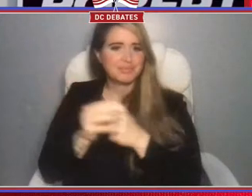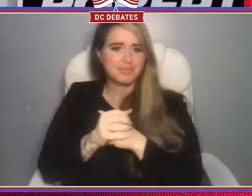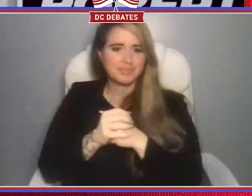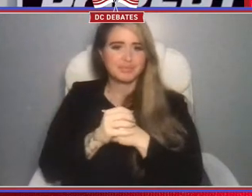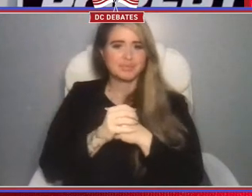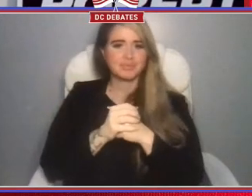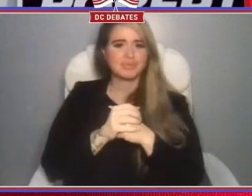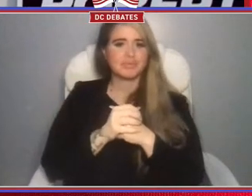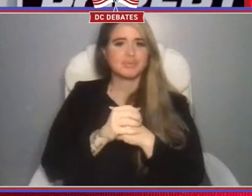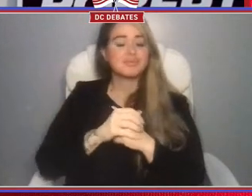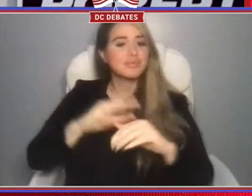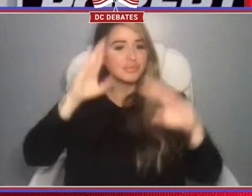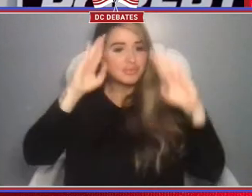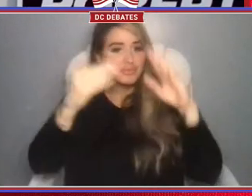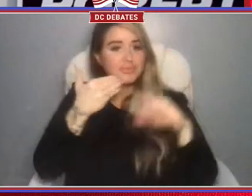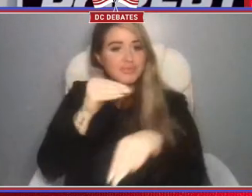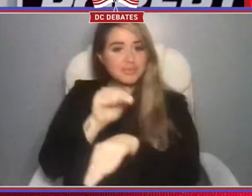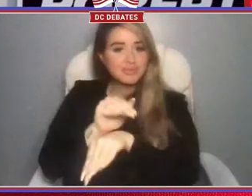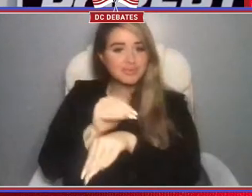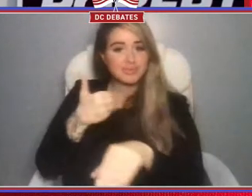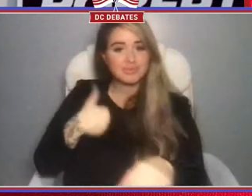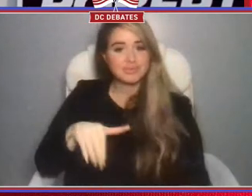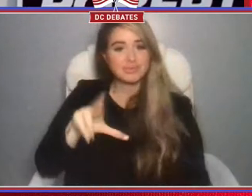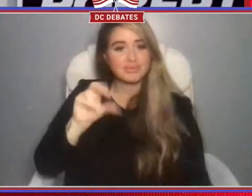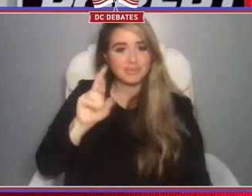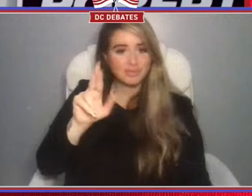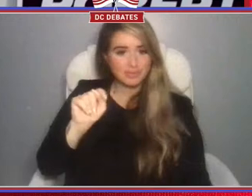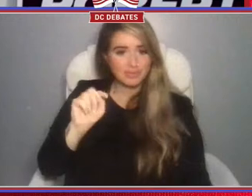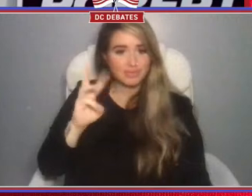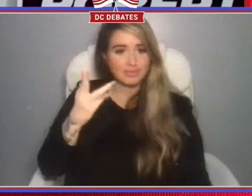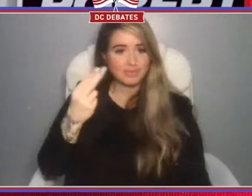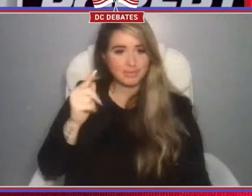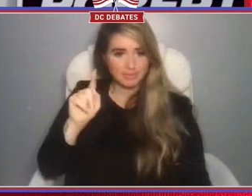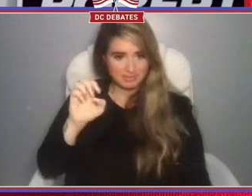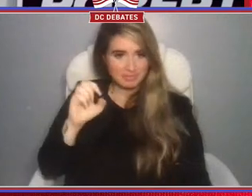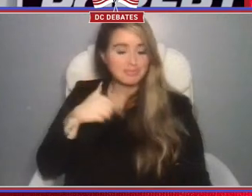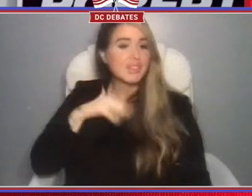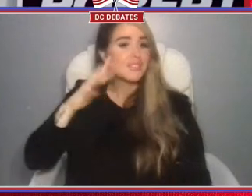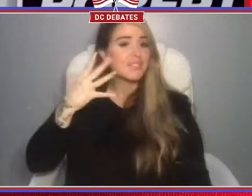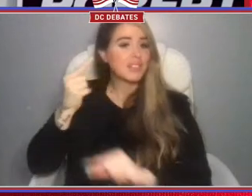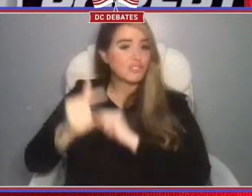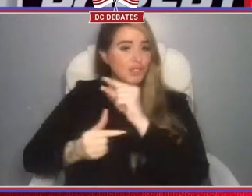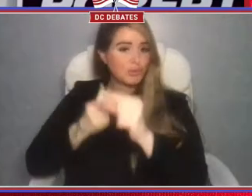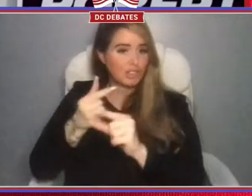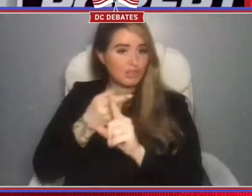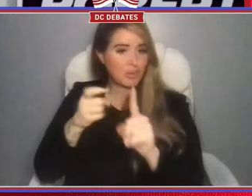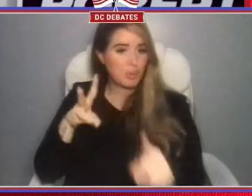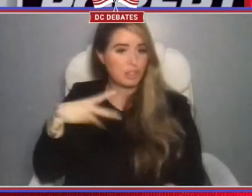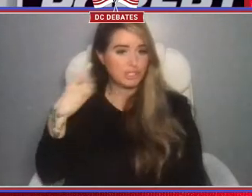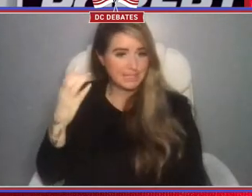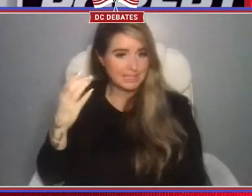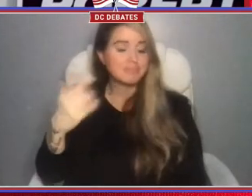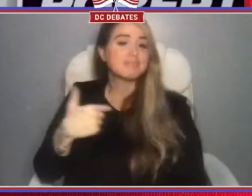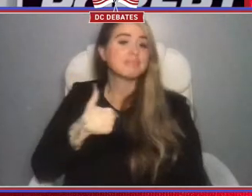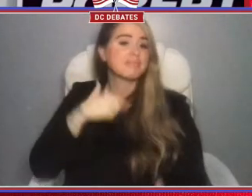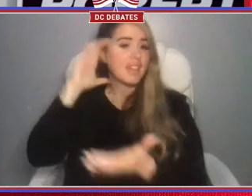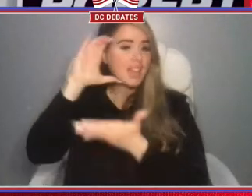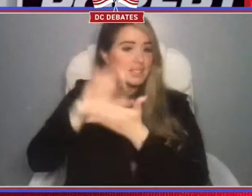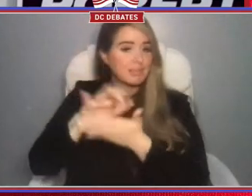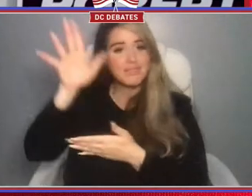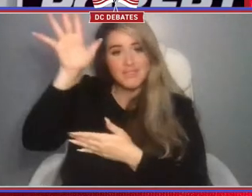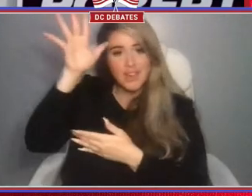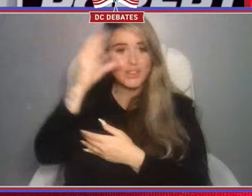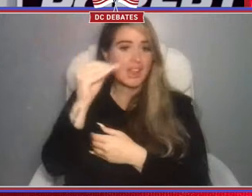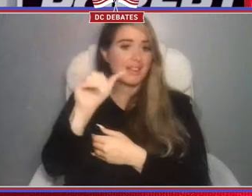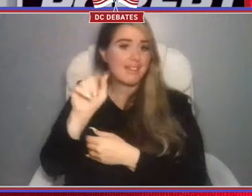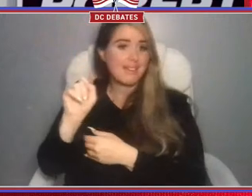Good evening. I'm Robert White. I'm a fifth generation Washingtonian, a husband, a father, and an at-large council member. Growing up, I